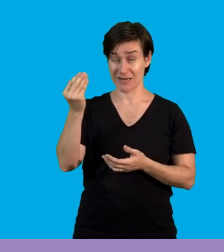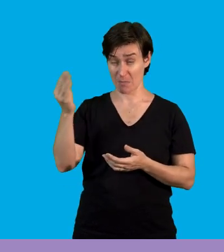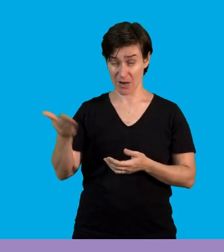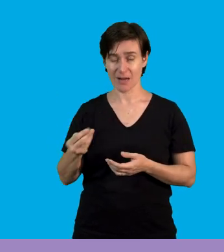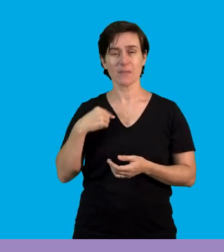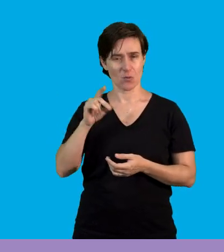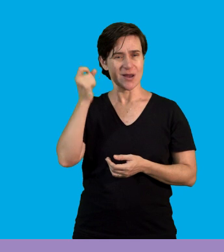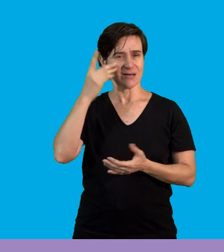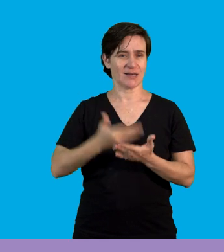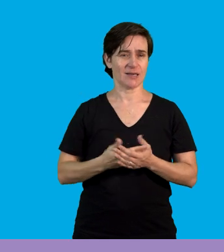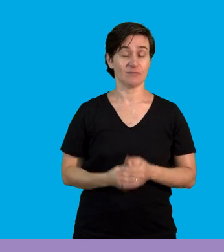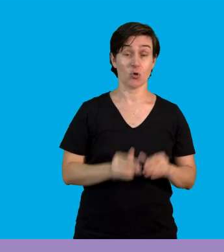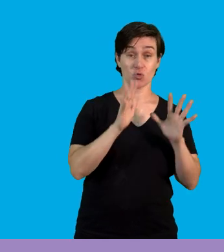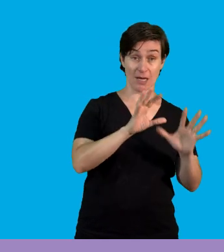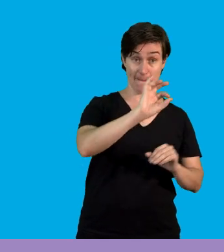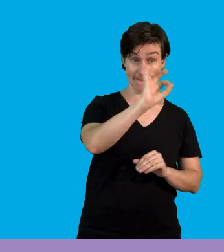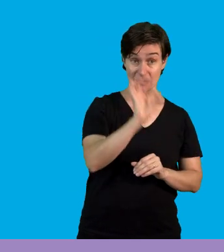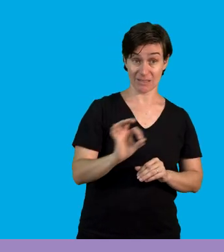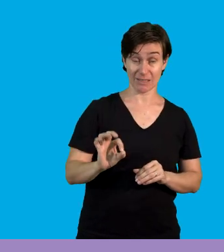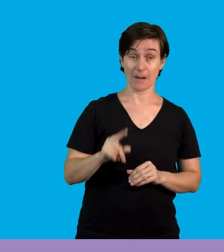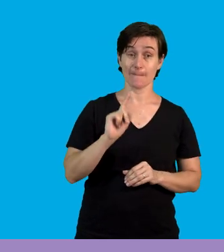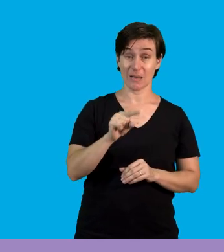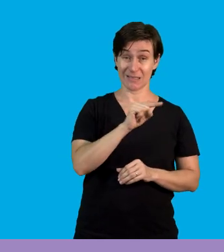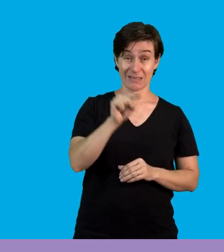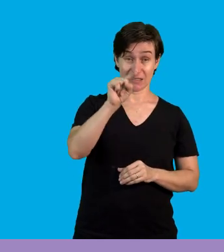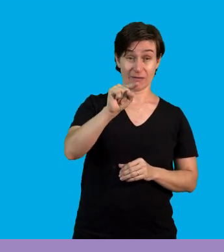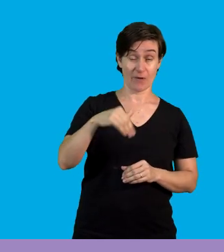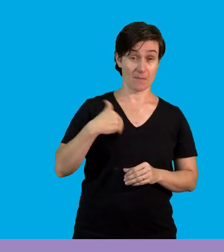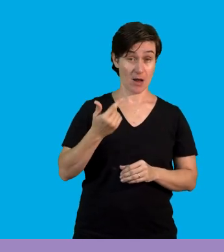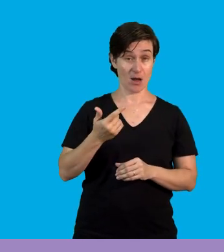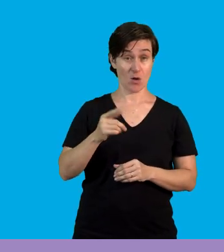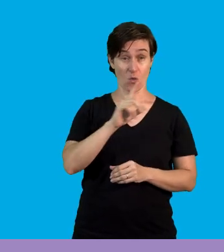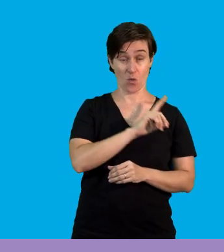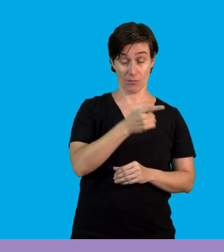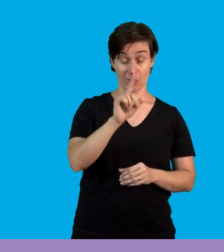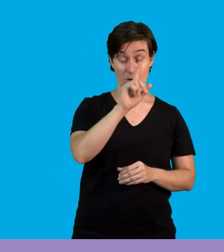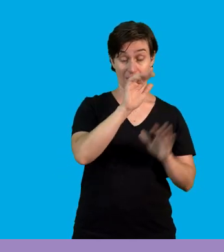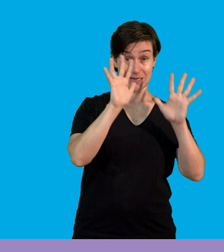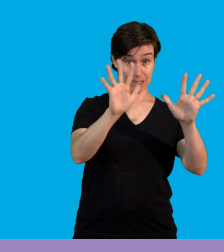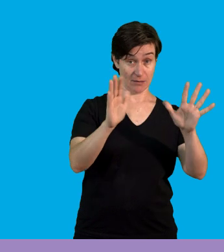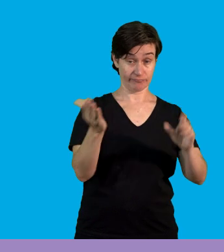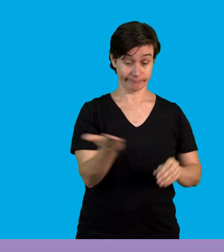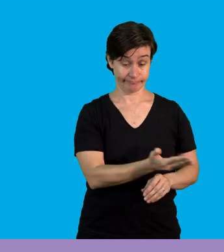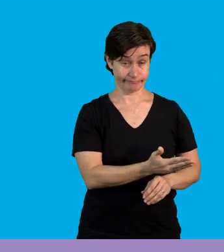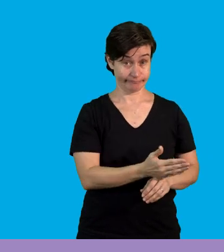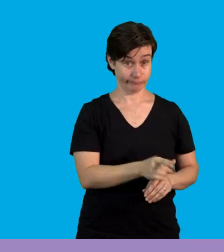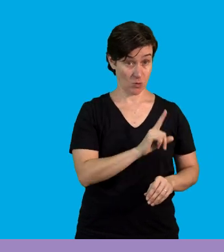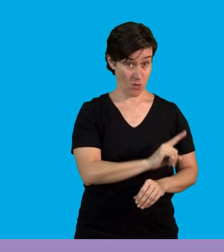10%, we then divide it by a denominator of 100, then it